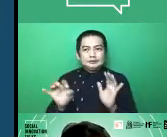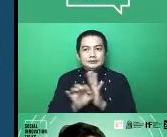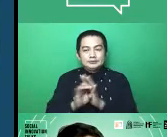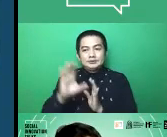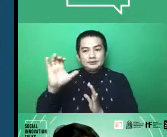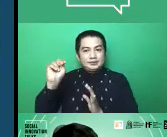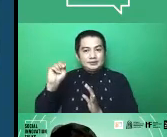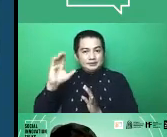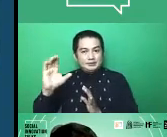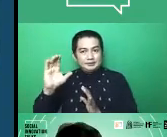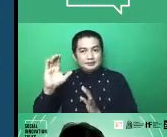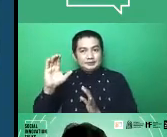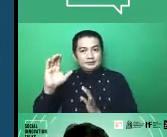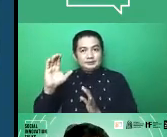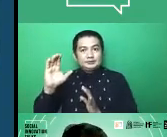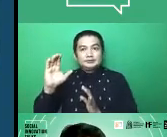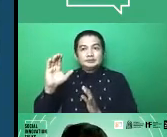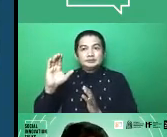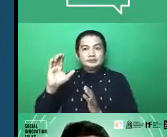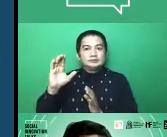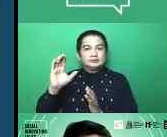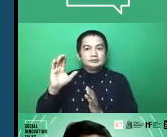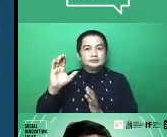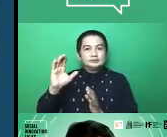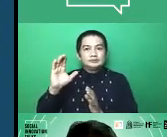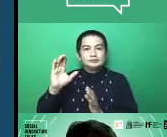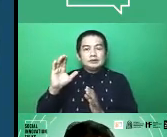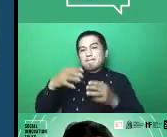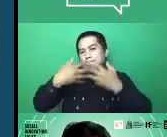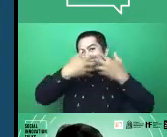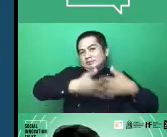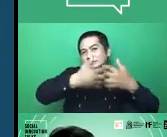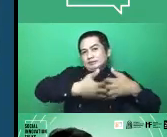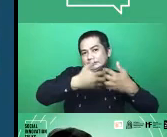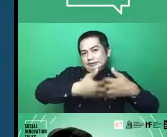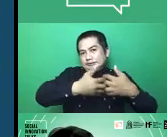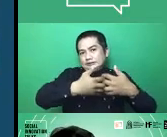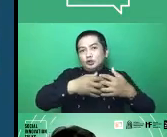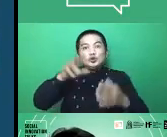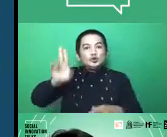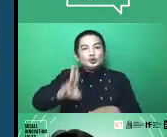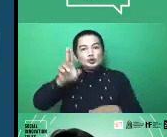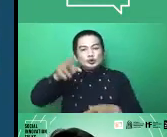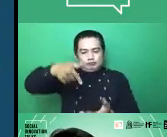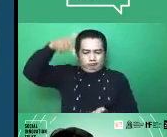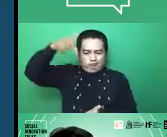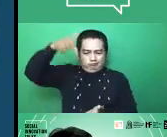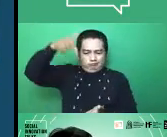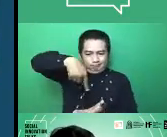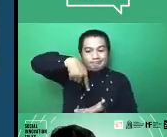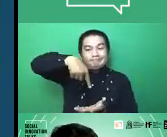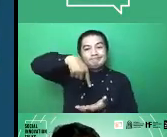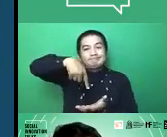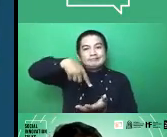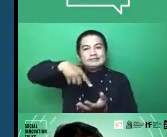mill, or in general, we call it CNC machining, it uses a drill and cuts away and